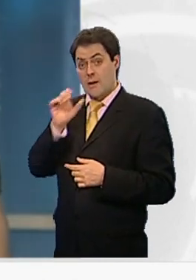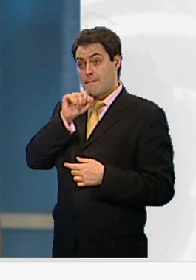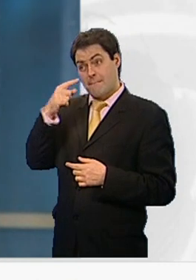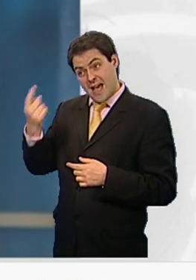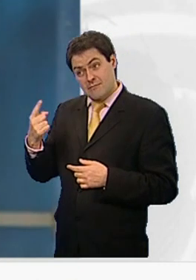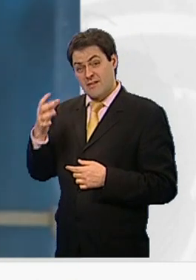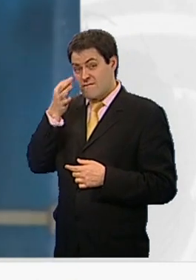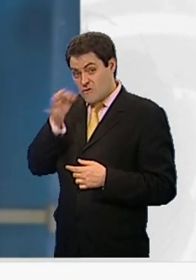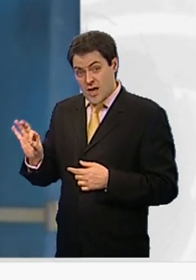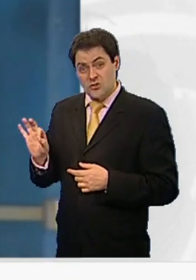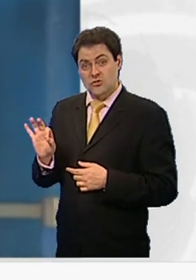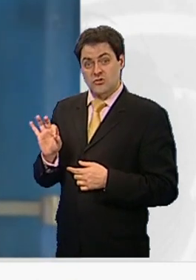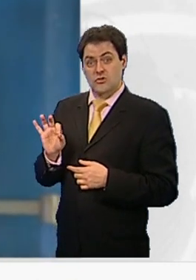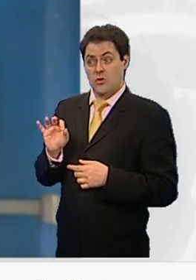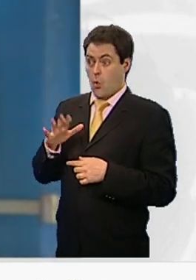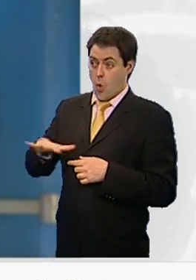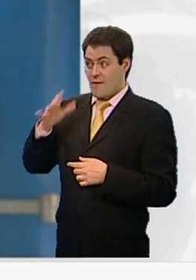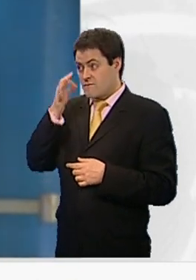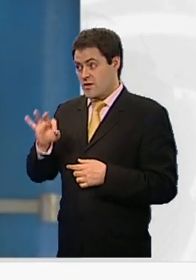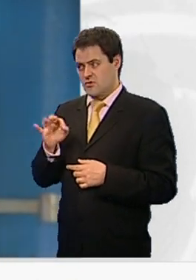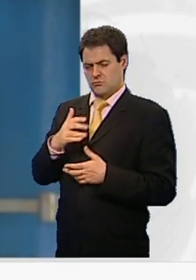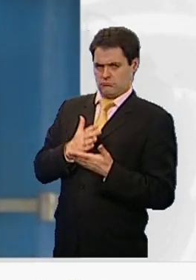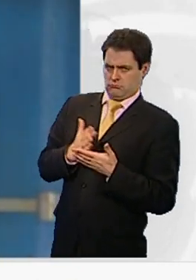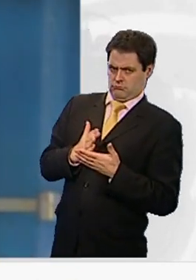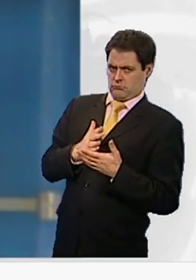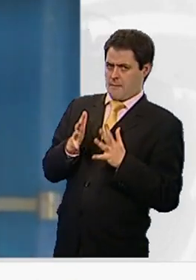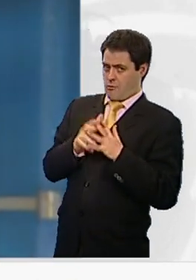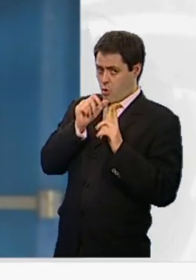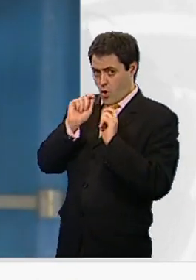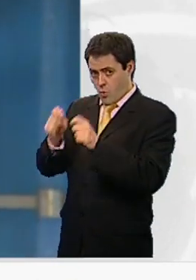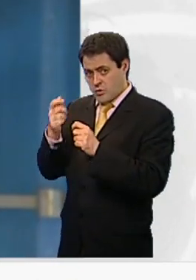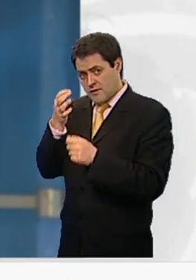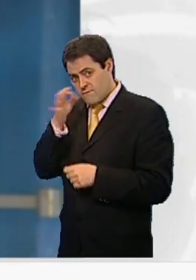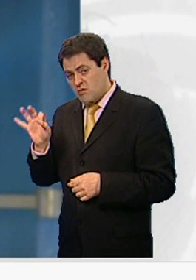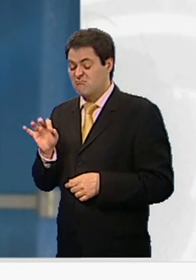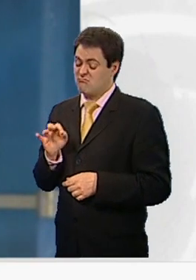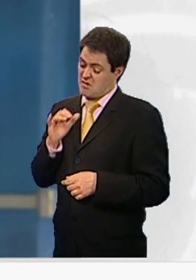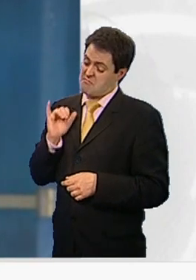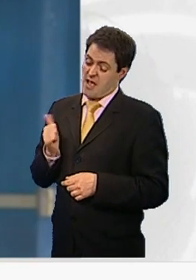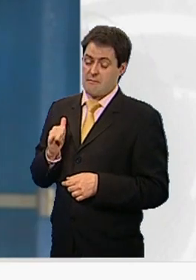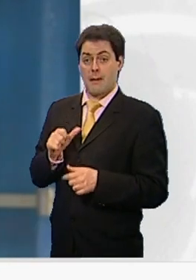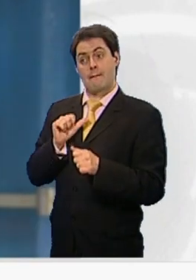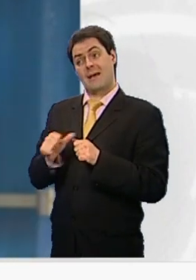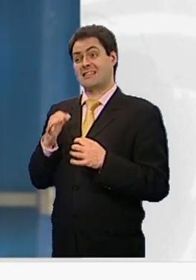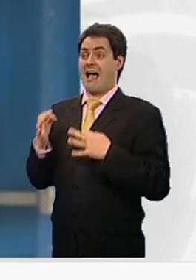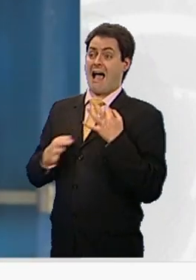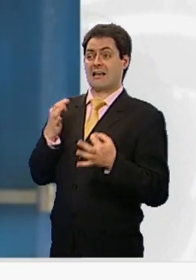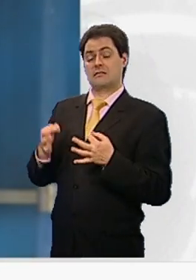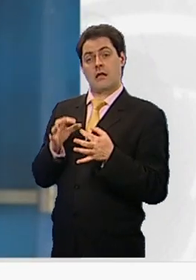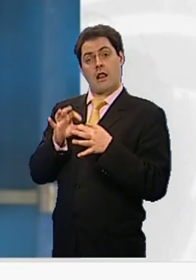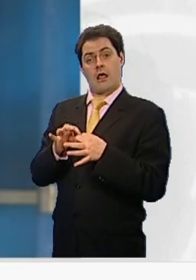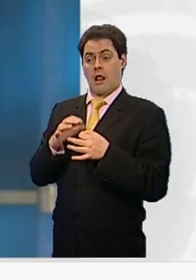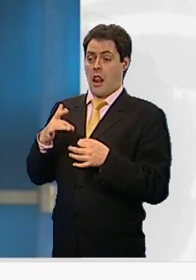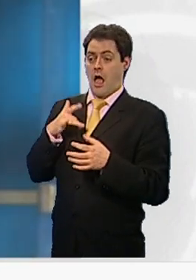he's French, and the co-star's French. Really, are the Americans going to give it to a French film? No, they may well do. I mean, if they could give Best